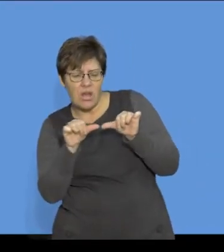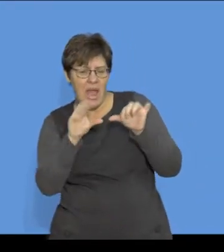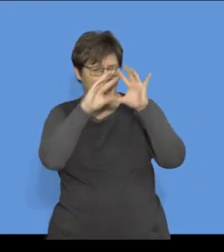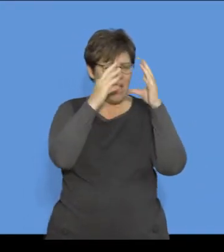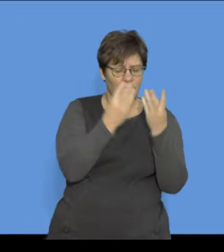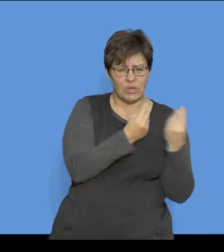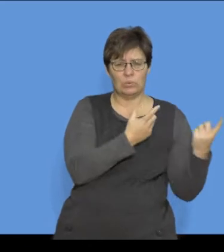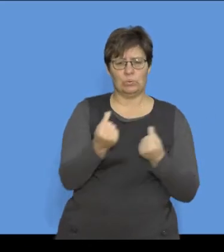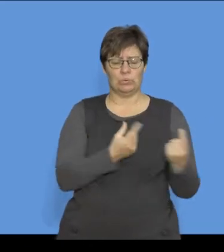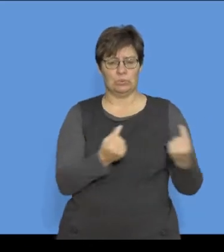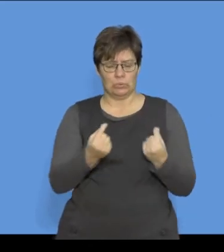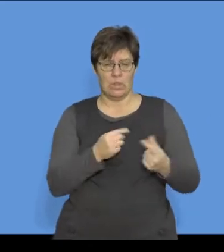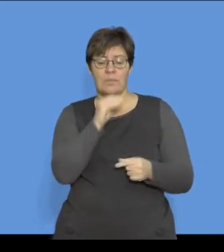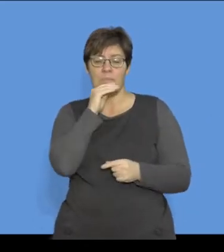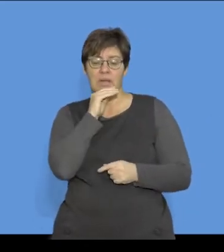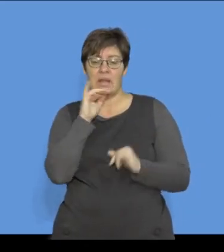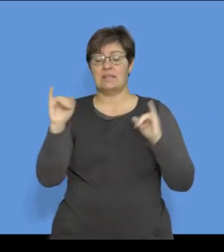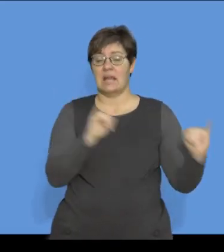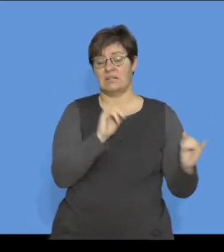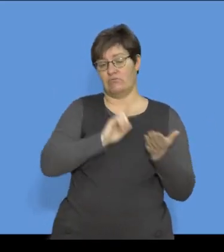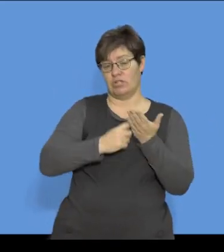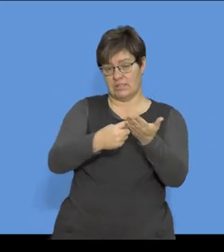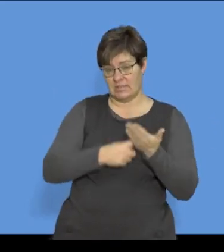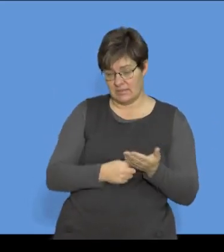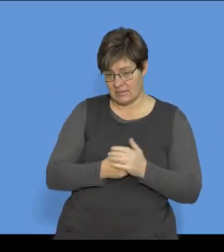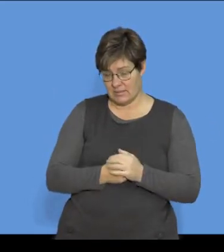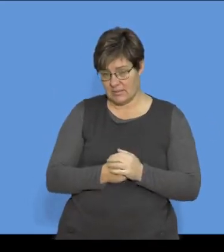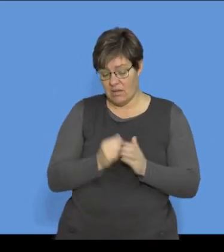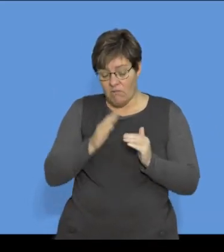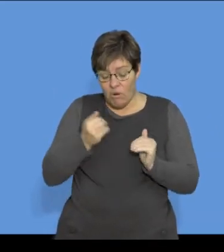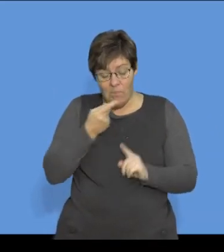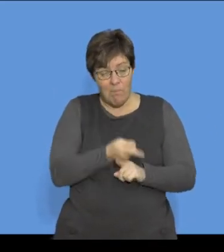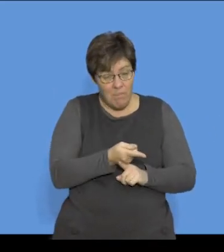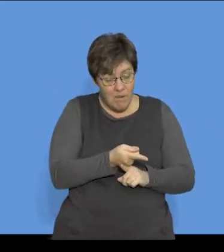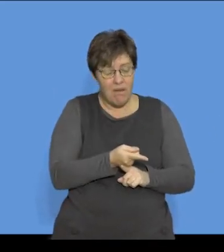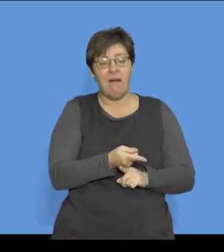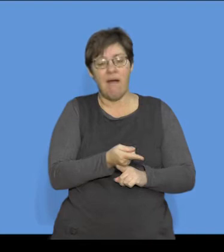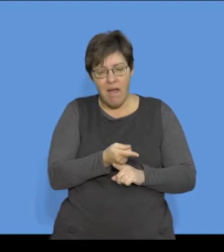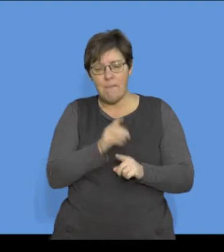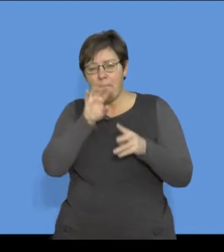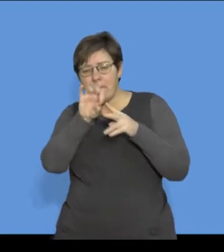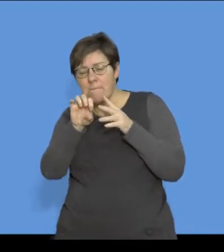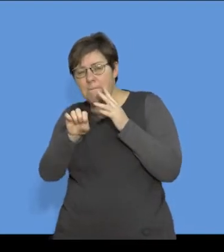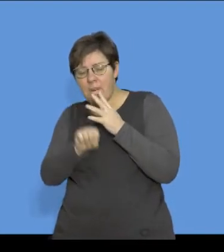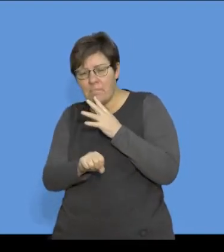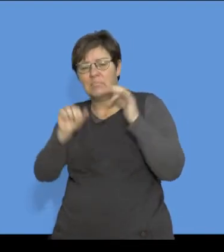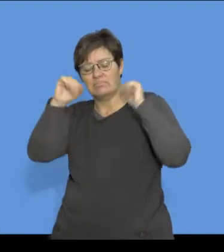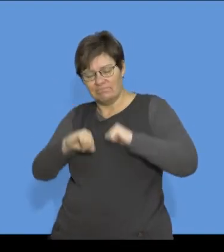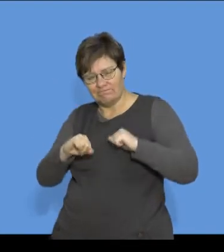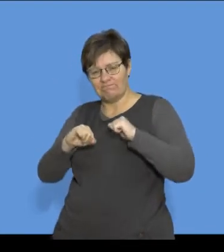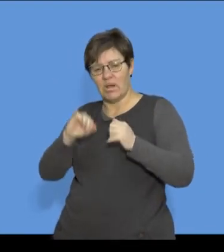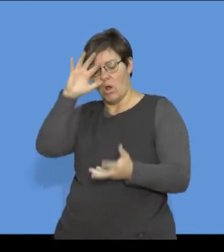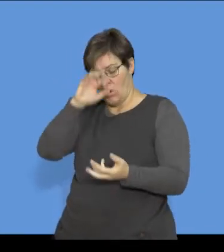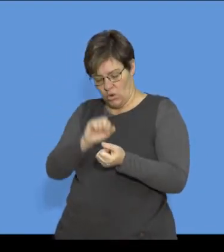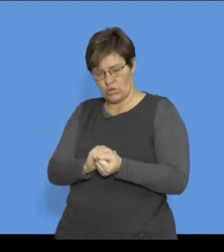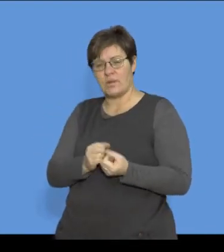things, which is what we call the inductive reasoning. From there, after you find that yes, the conclusion can be drawn